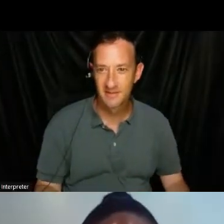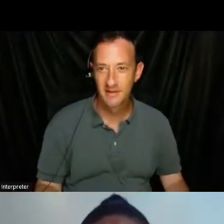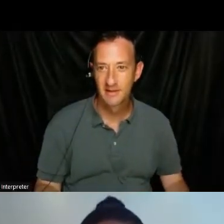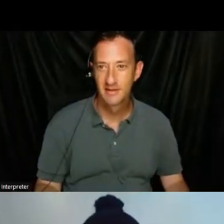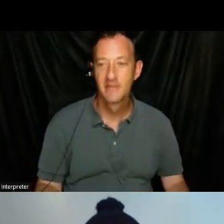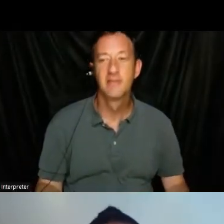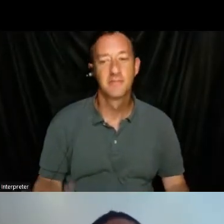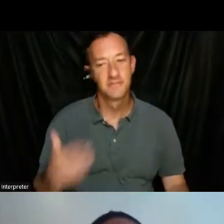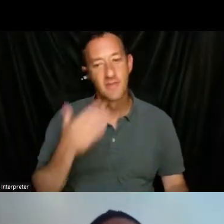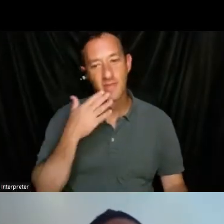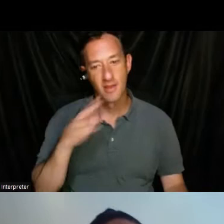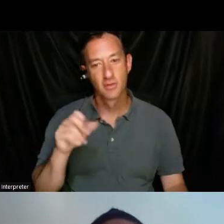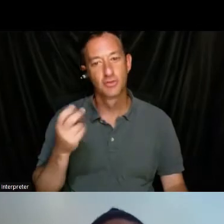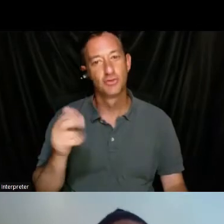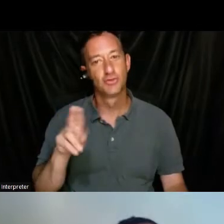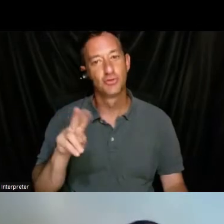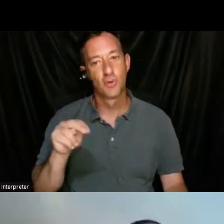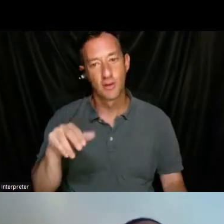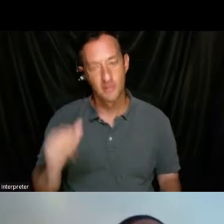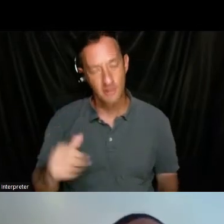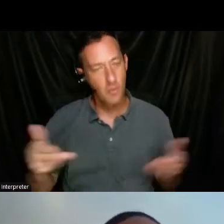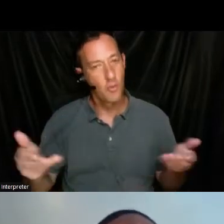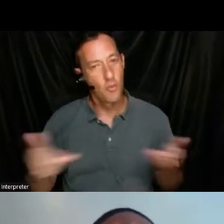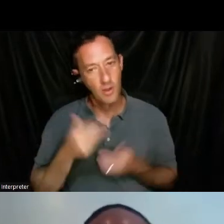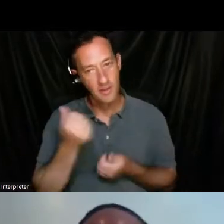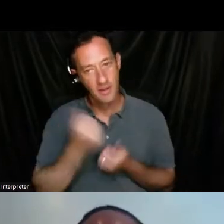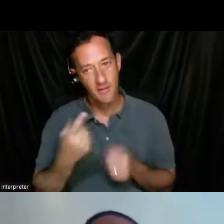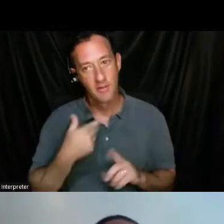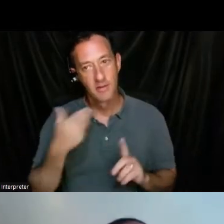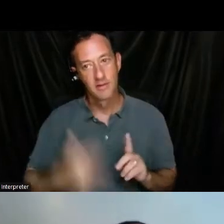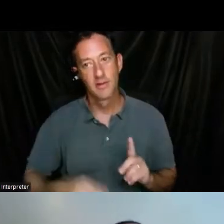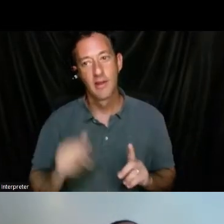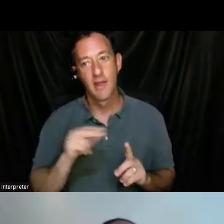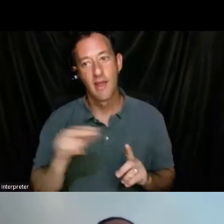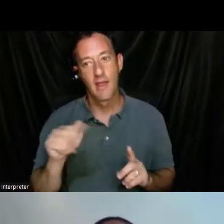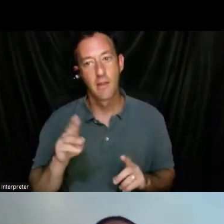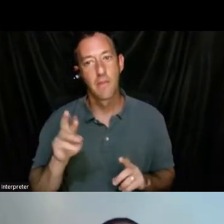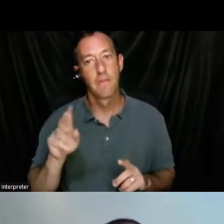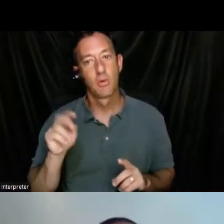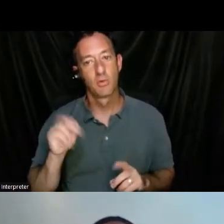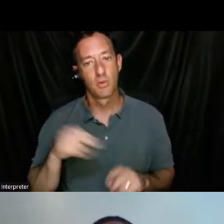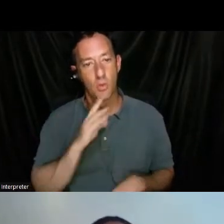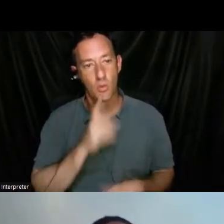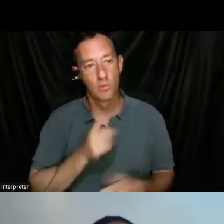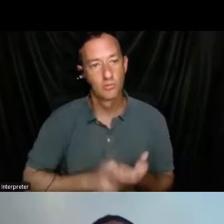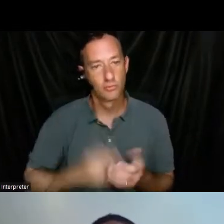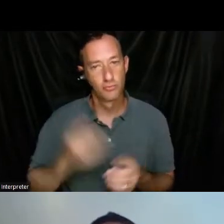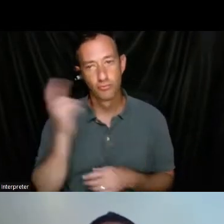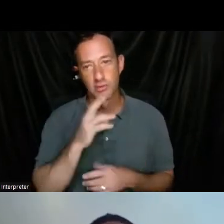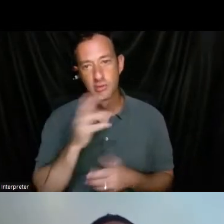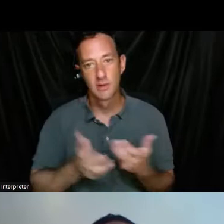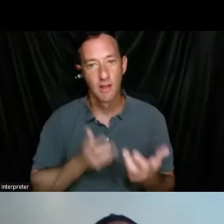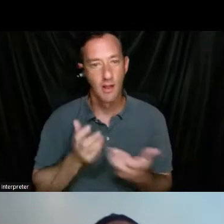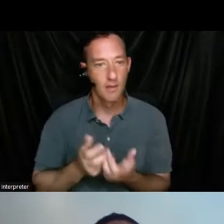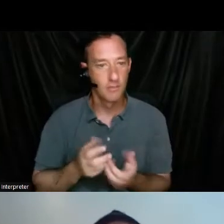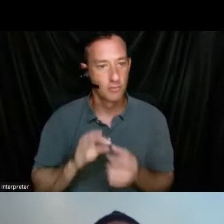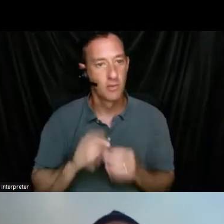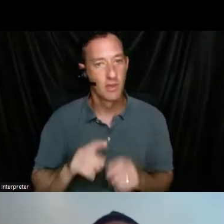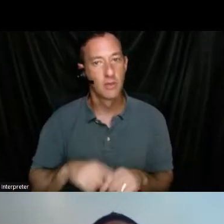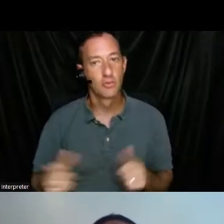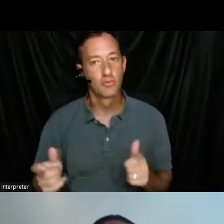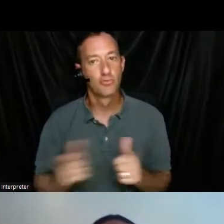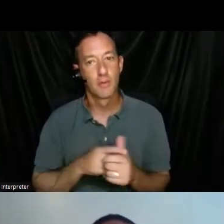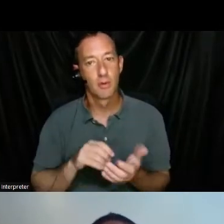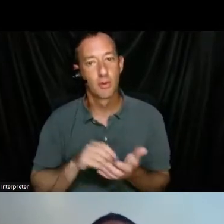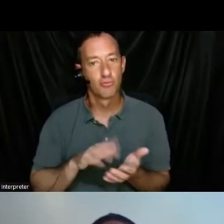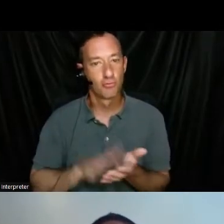Thank you, Kashana. And again, welcome to everyone. My name is Anna Bruton, and I'll be discussing reasonable accommodations as they relate to criminal records